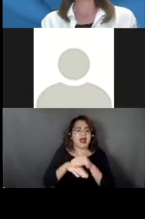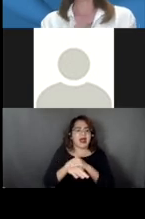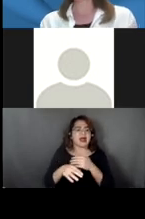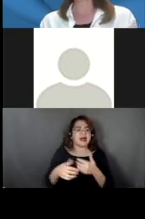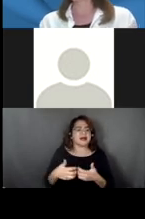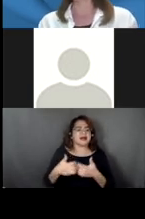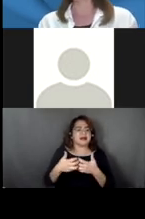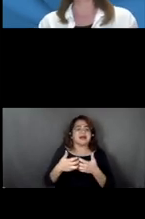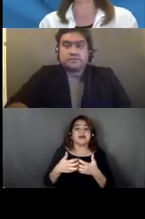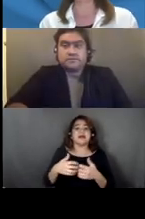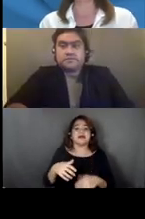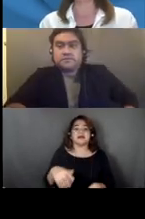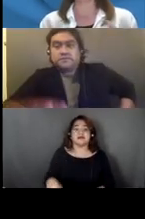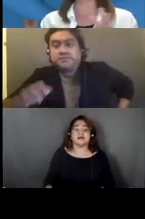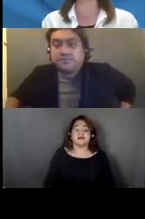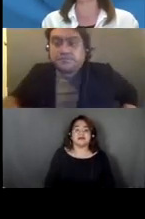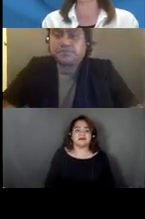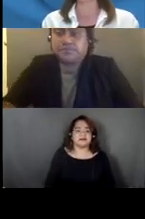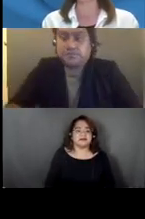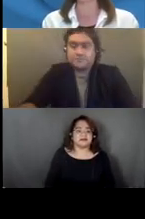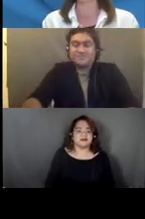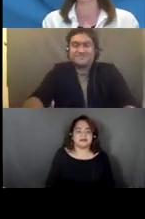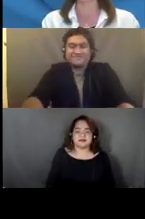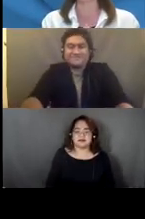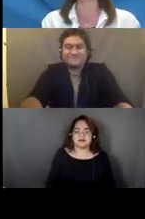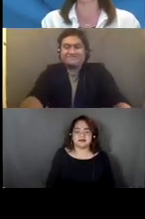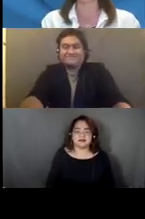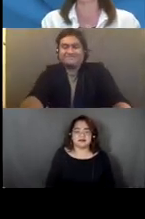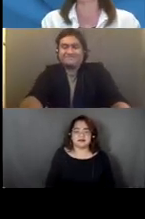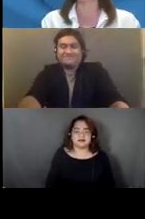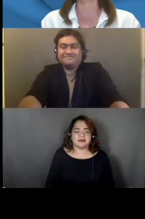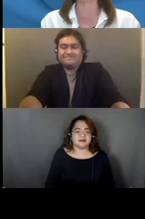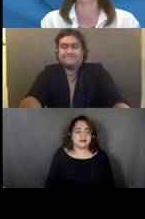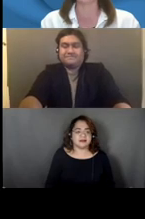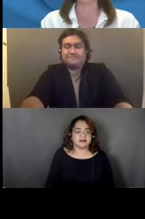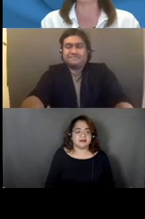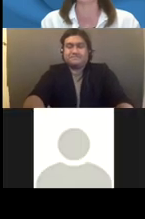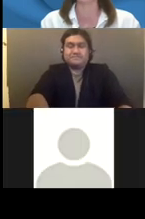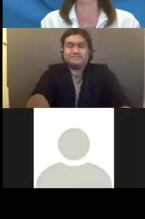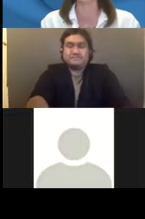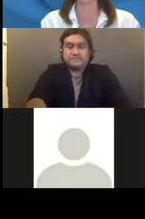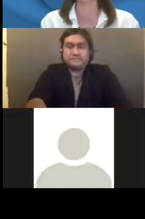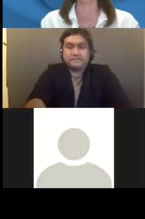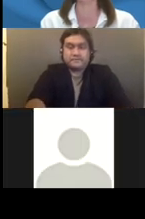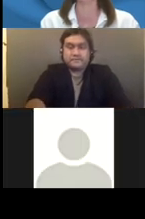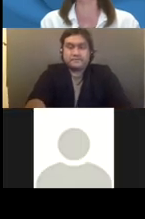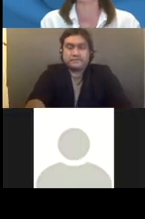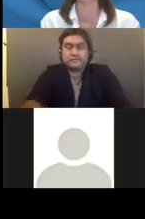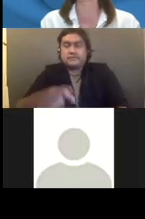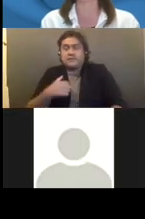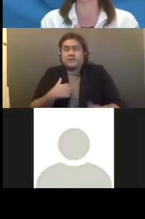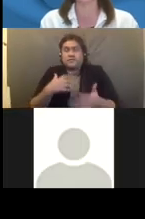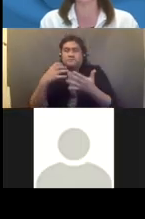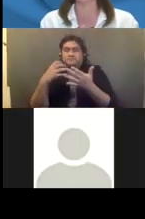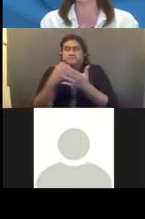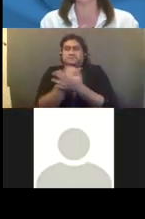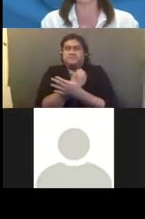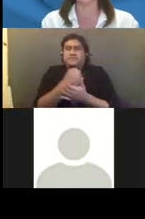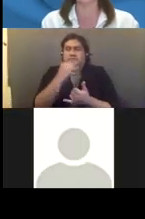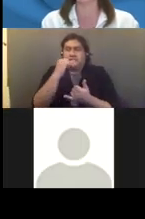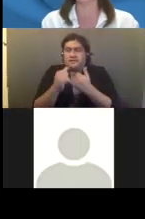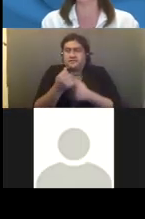So I wanted to take the last few minutes just to shift a little bit on family, because I think what we have to provide